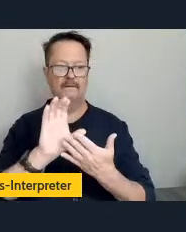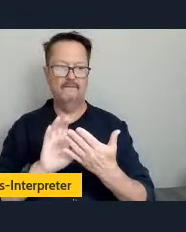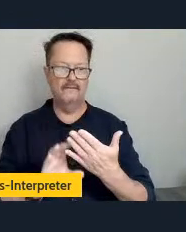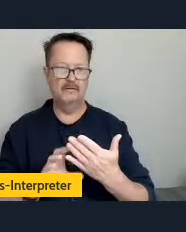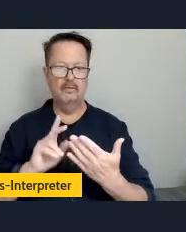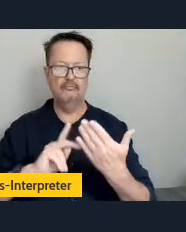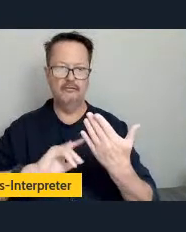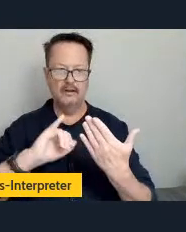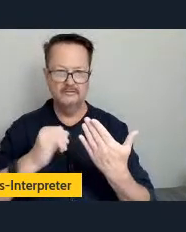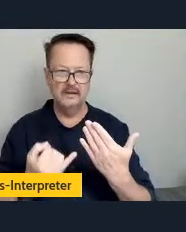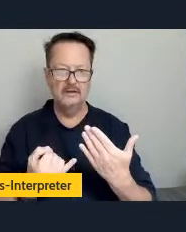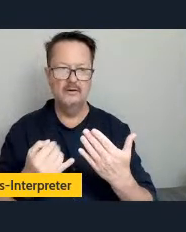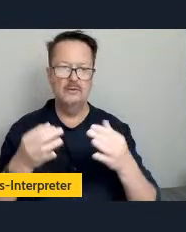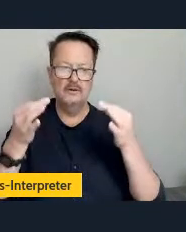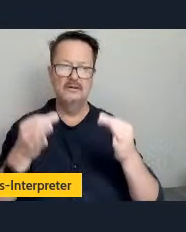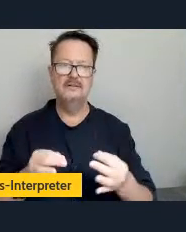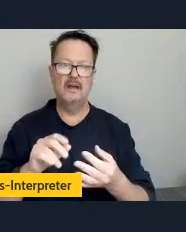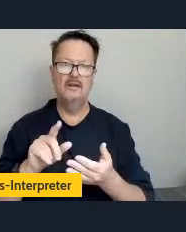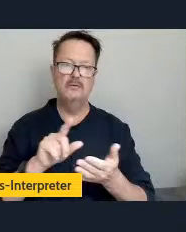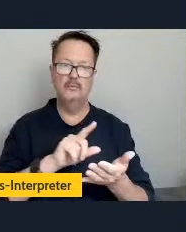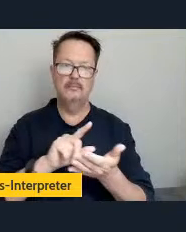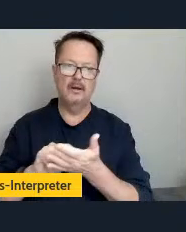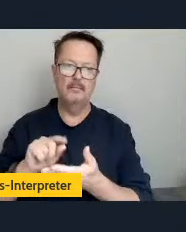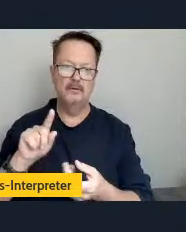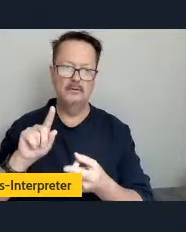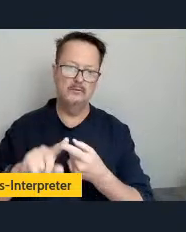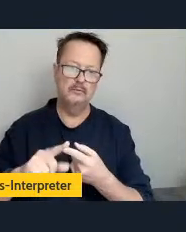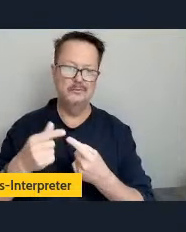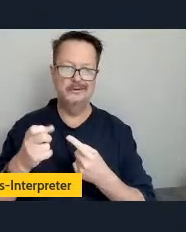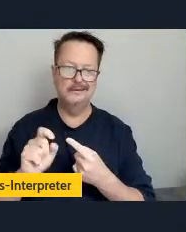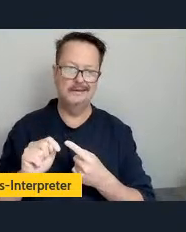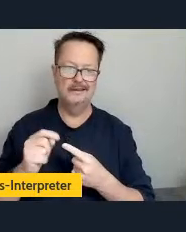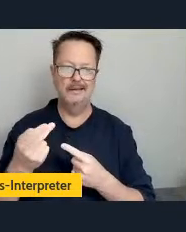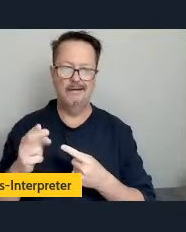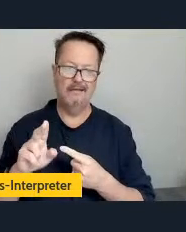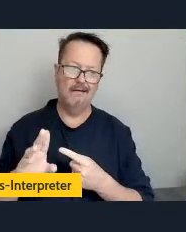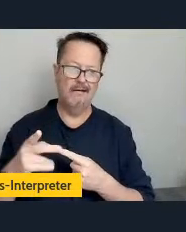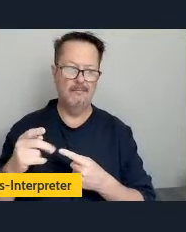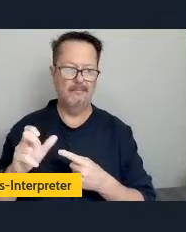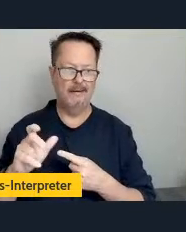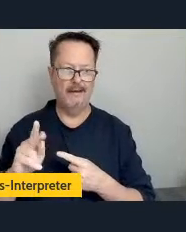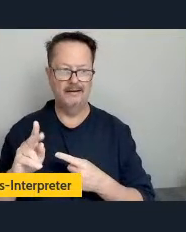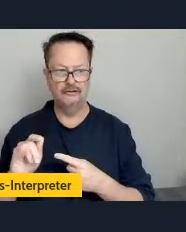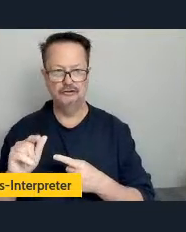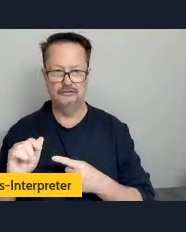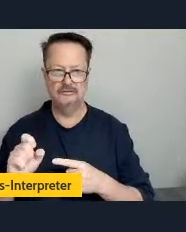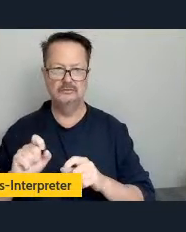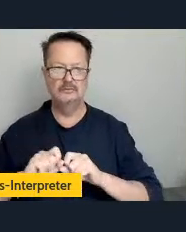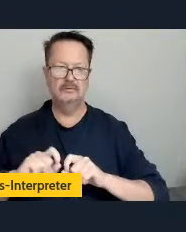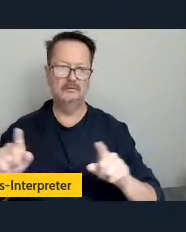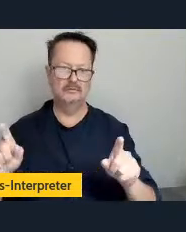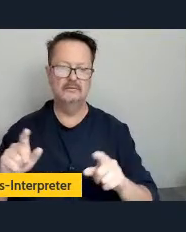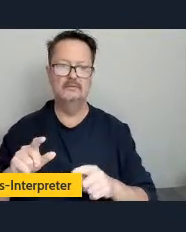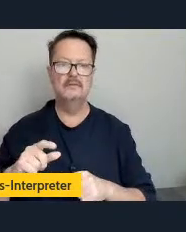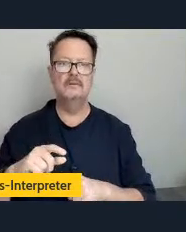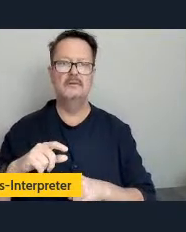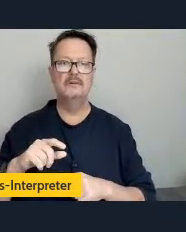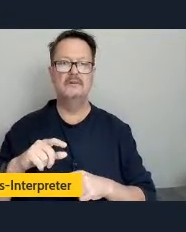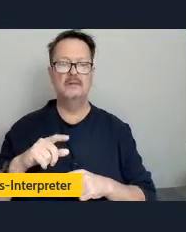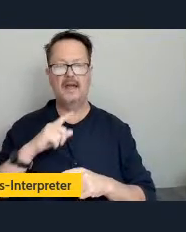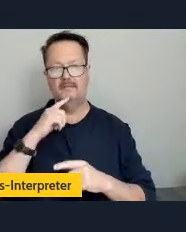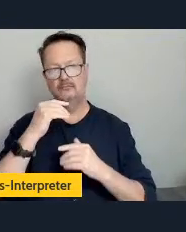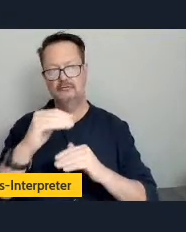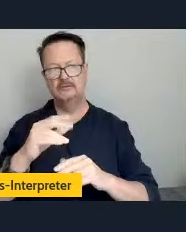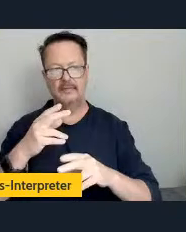We decided here to publish to GitHub packages just because it's super convenient. There's some restriction on the naming for